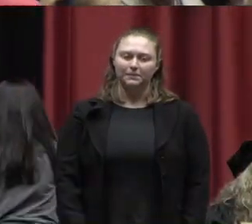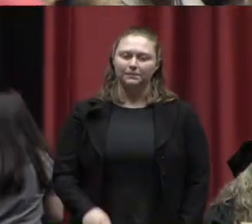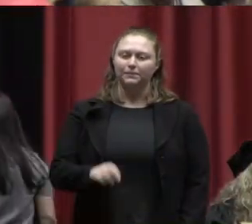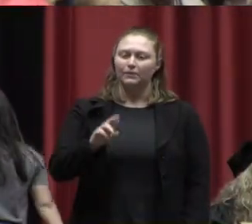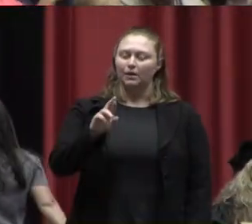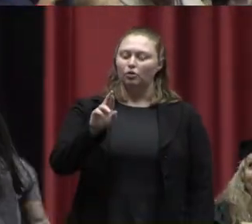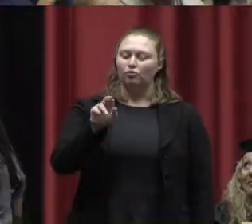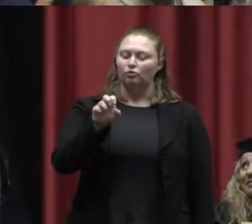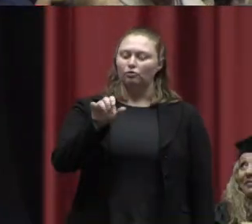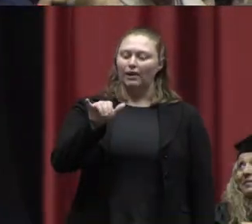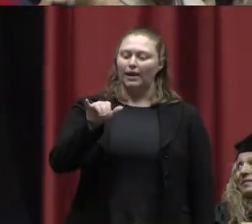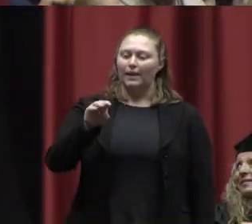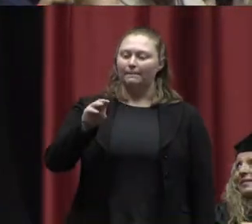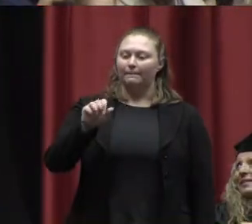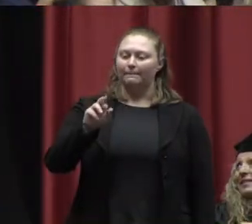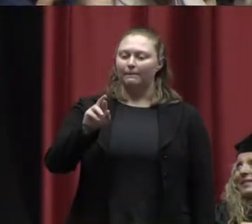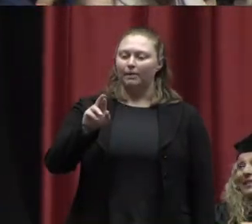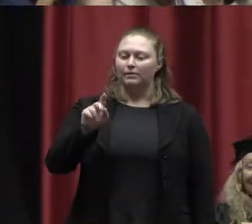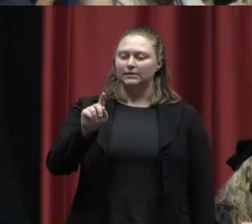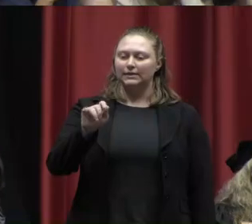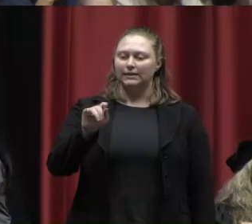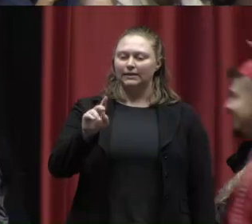Royce Wakanda.